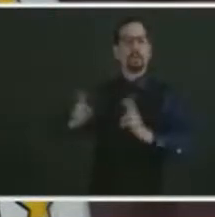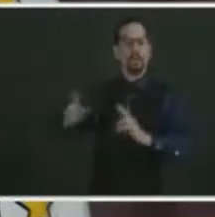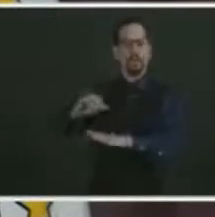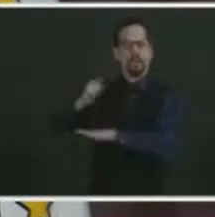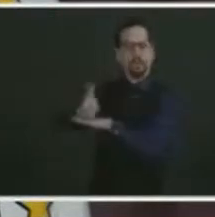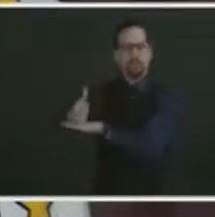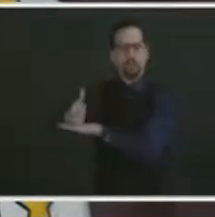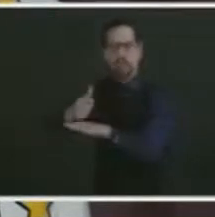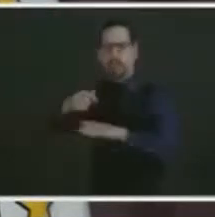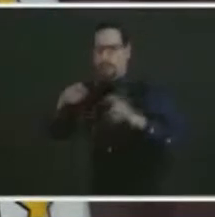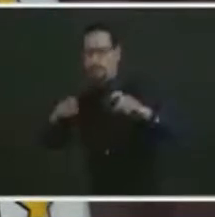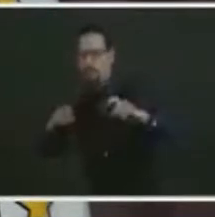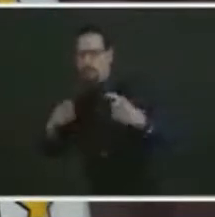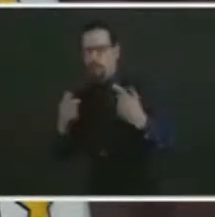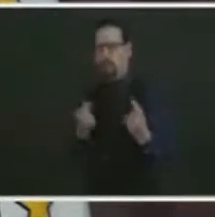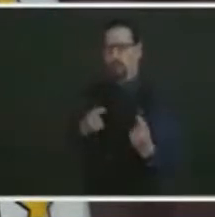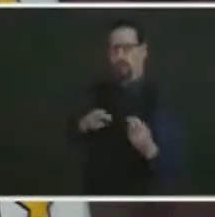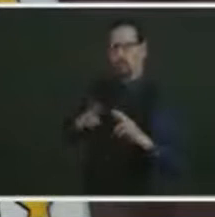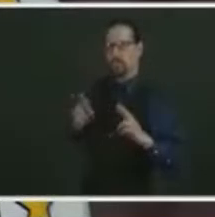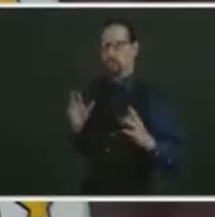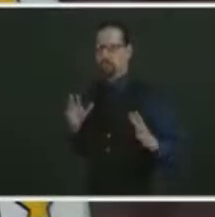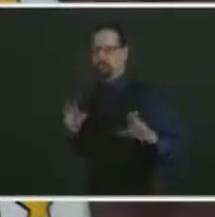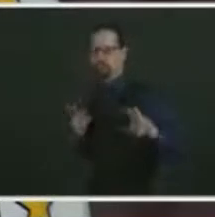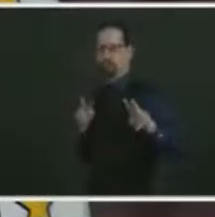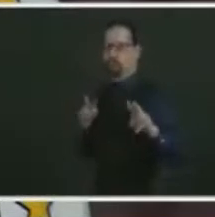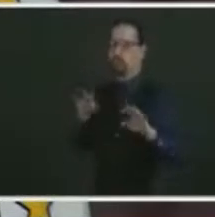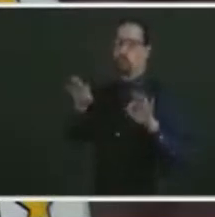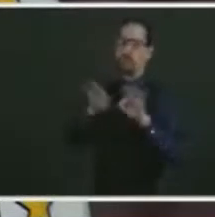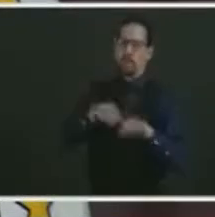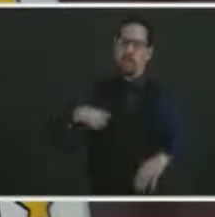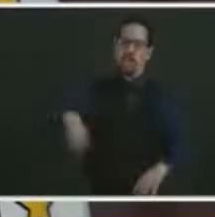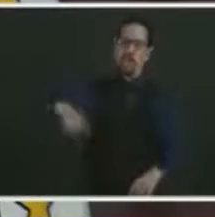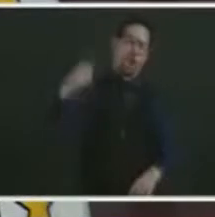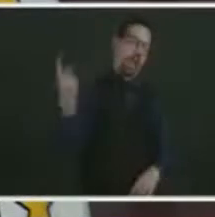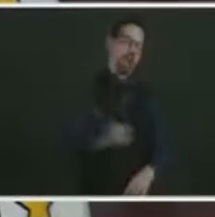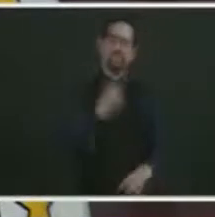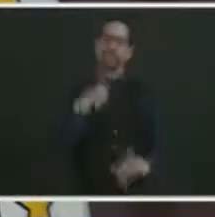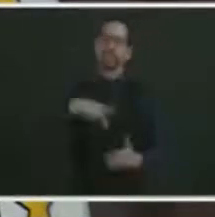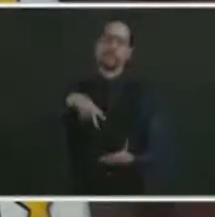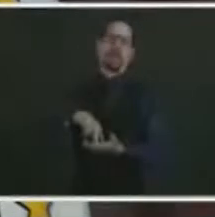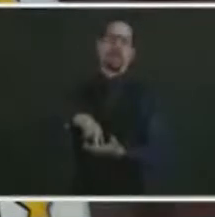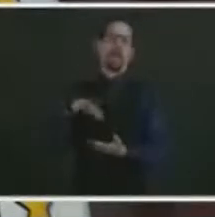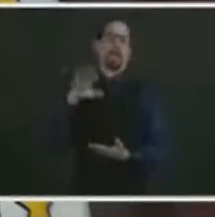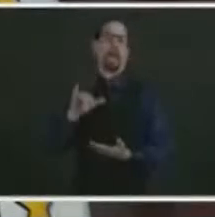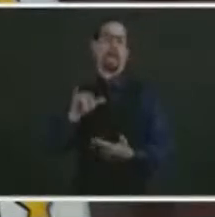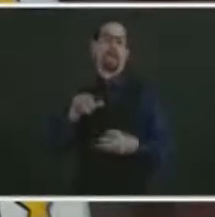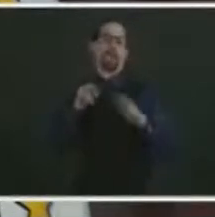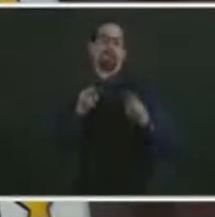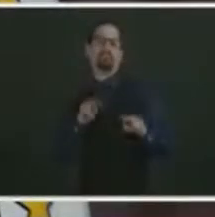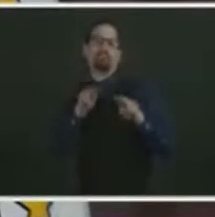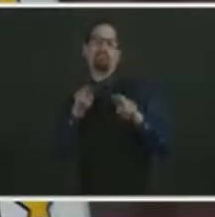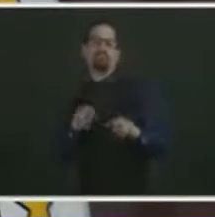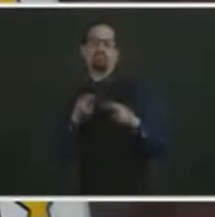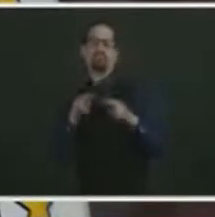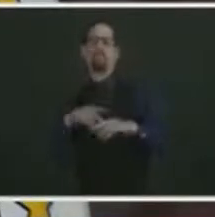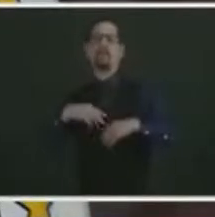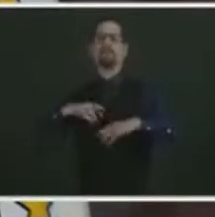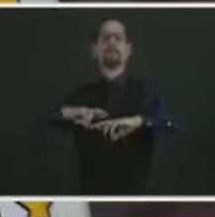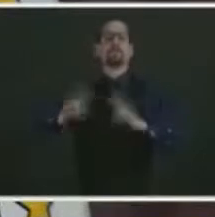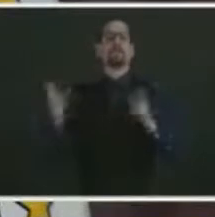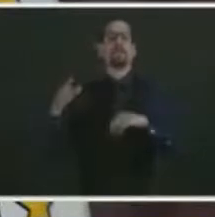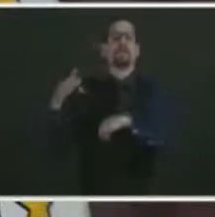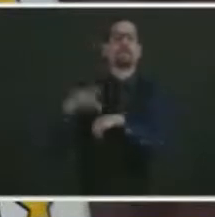We are as vigilant as possible, and we are going to use whatever resources and means necessary and